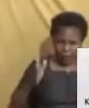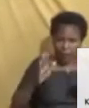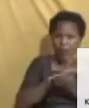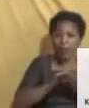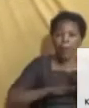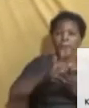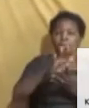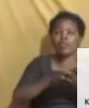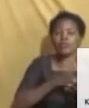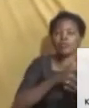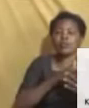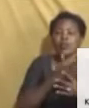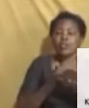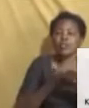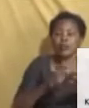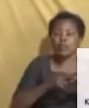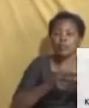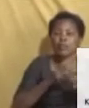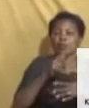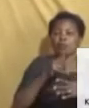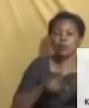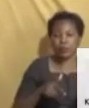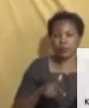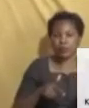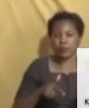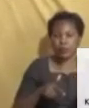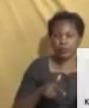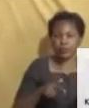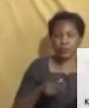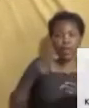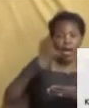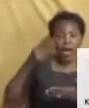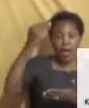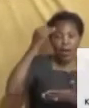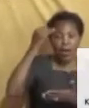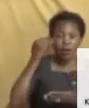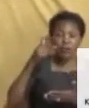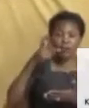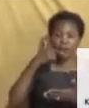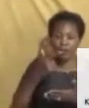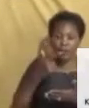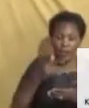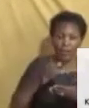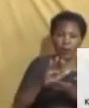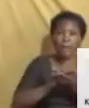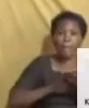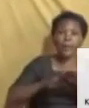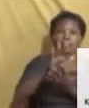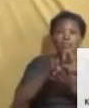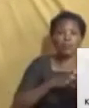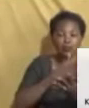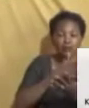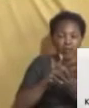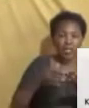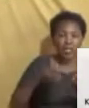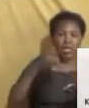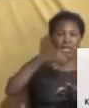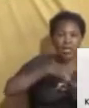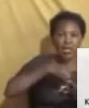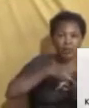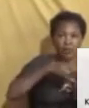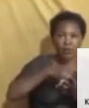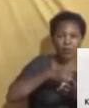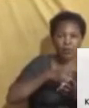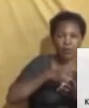structure is. And it is said that the basic structure entails the